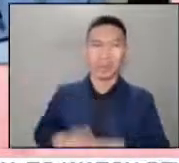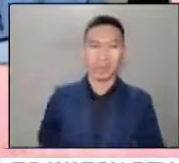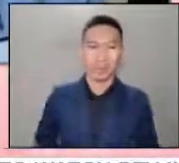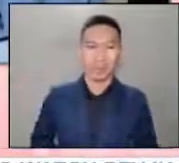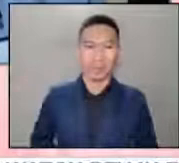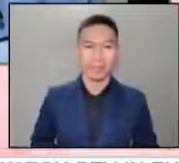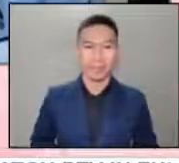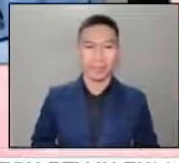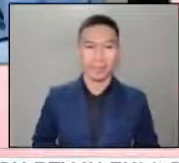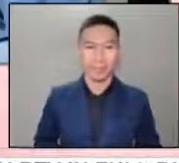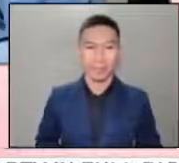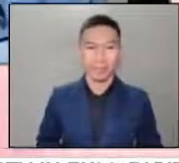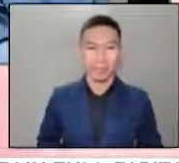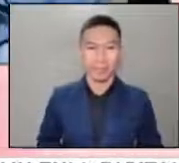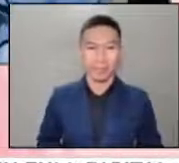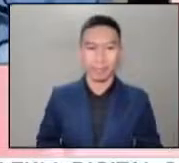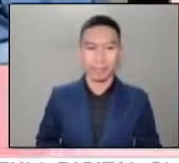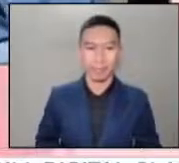Mm-hmm. Well,